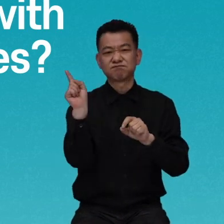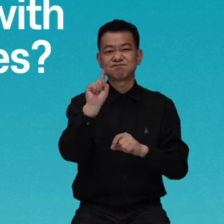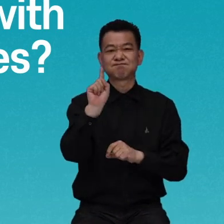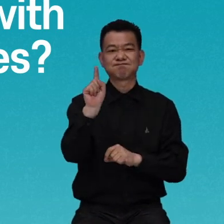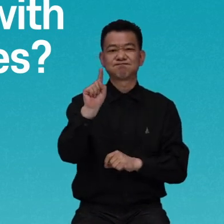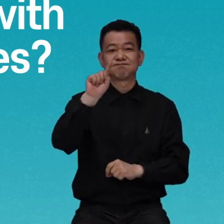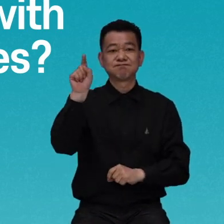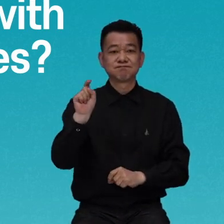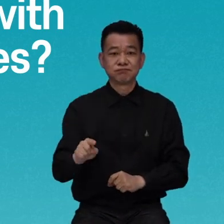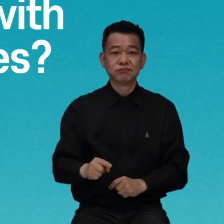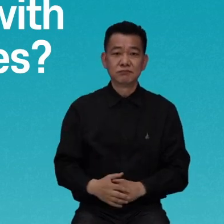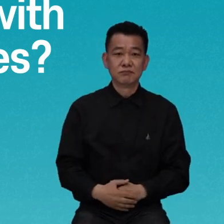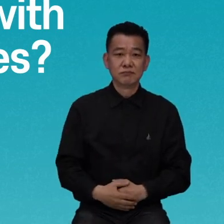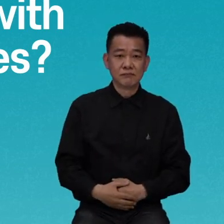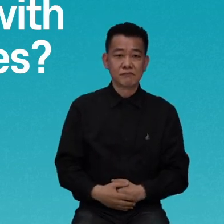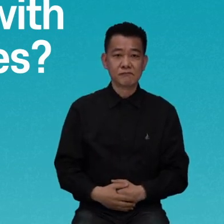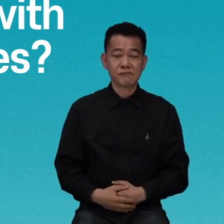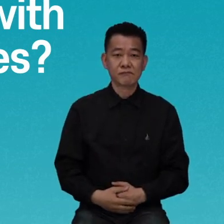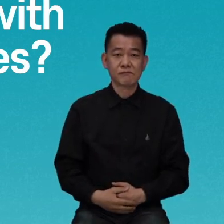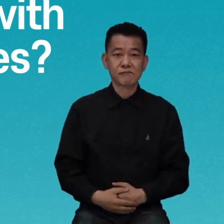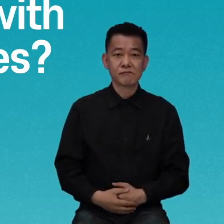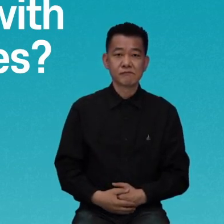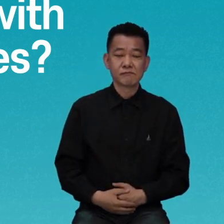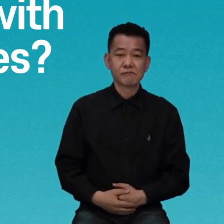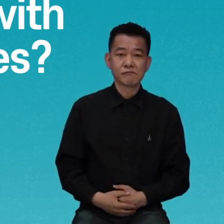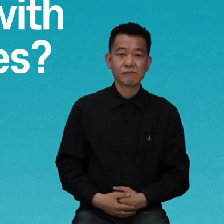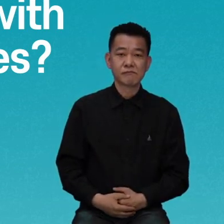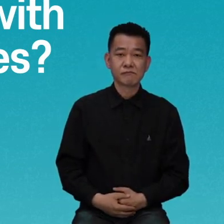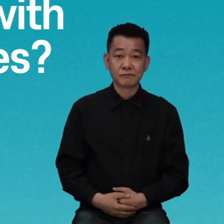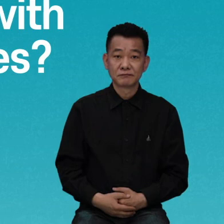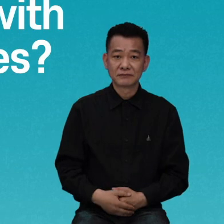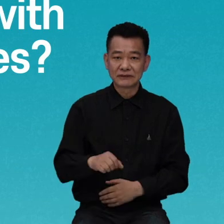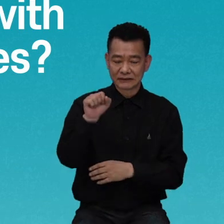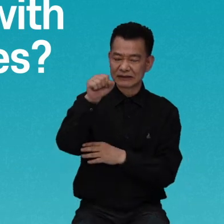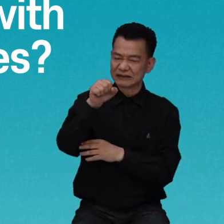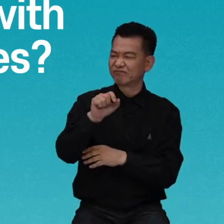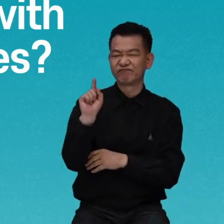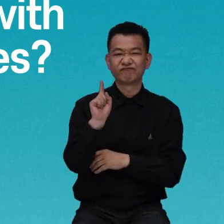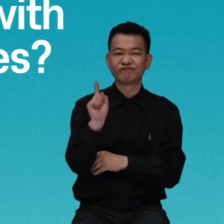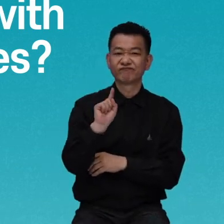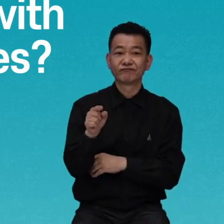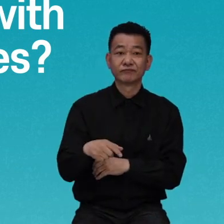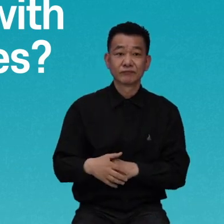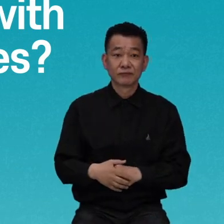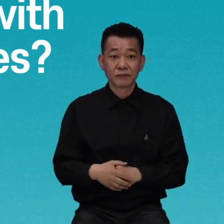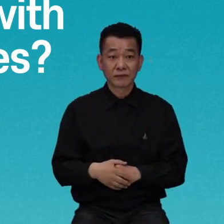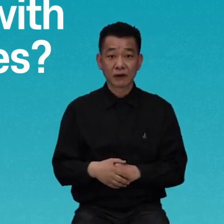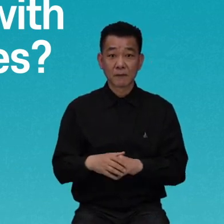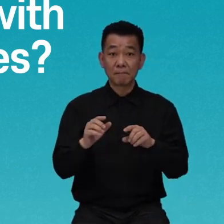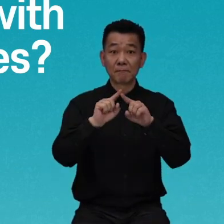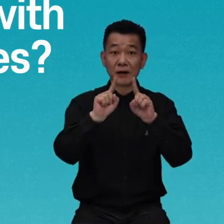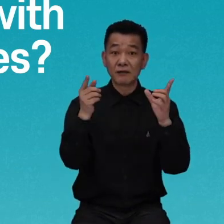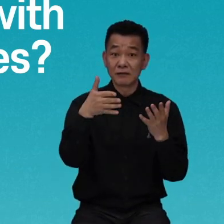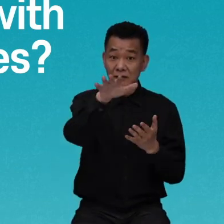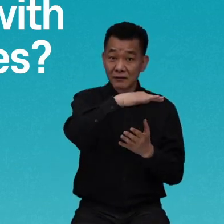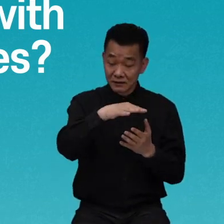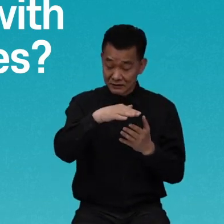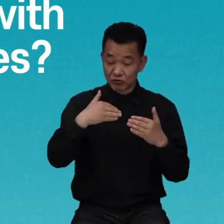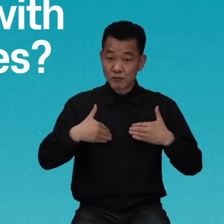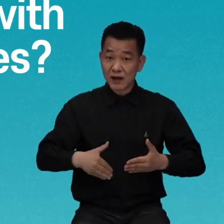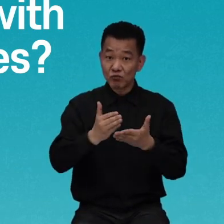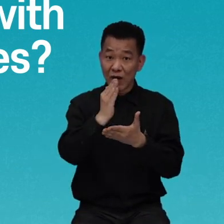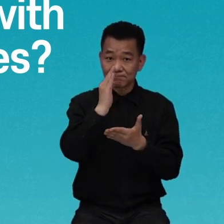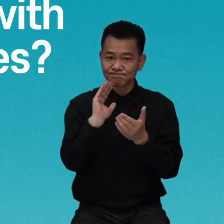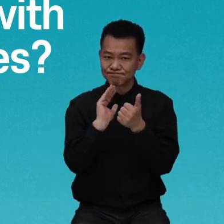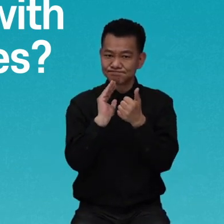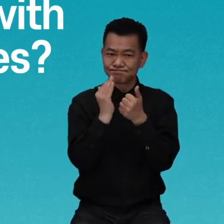the human rights of persons with disabilities? Of course not. Let's go back to the past for a moment and see what